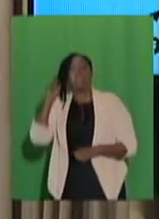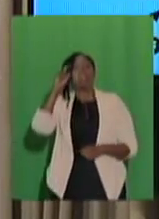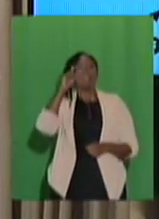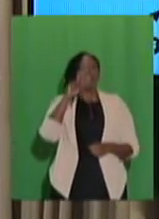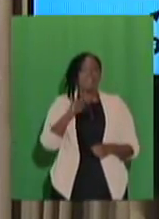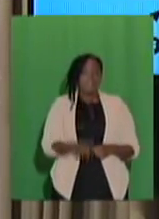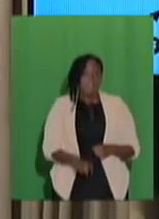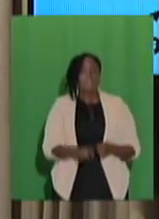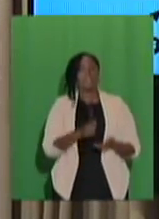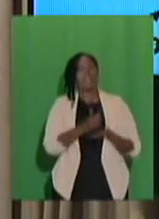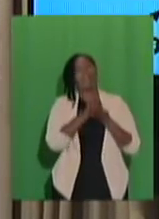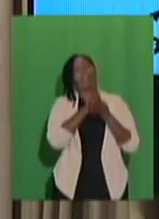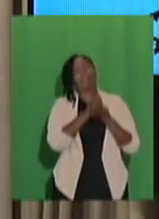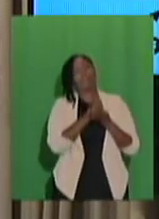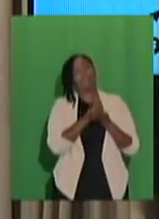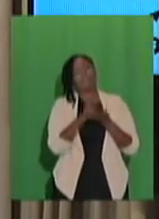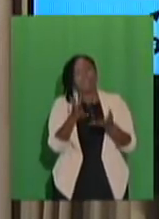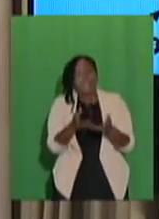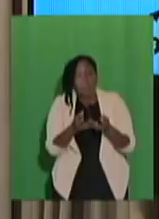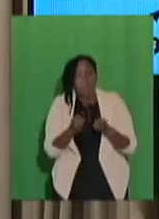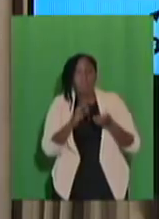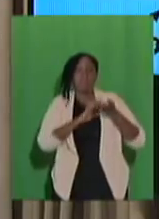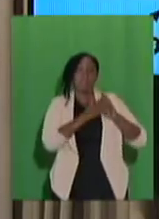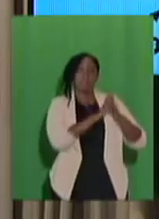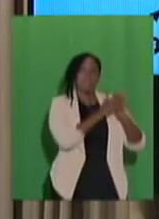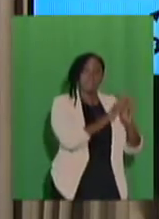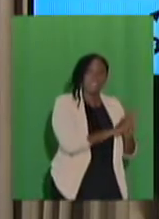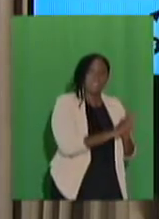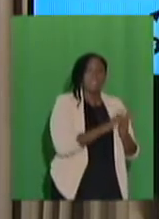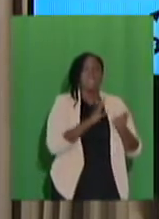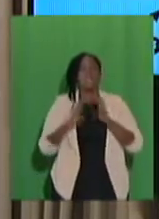them humanely and with respect.